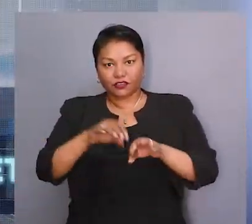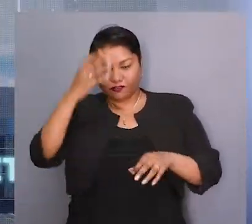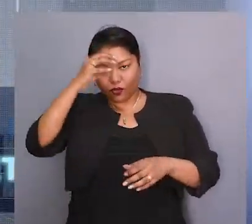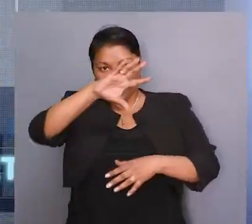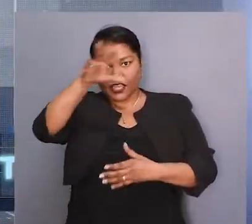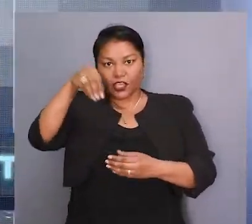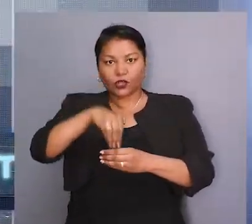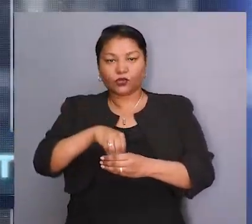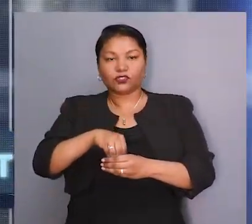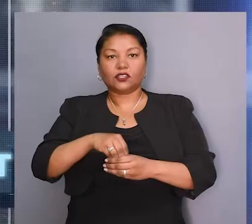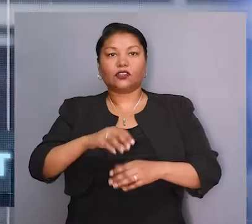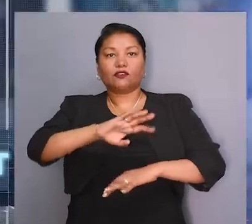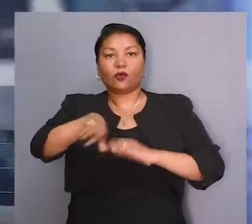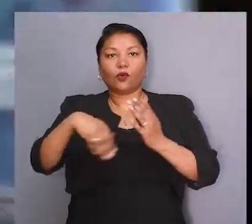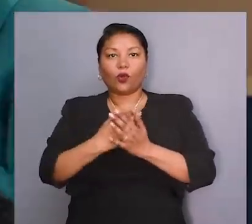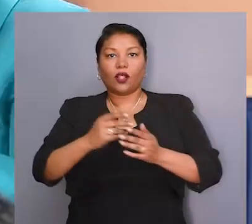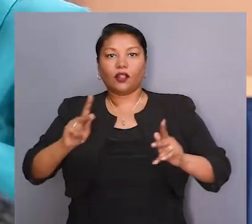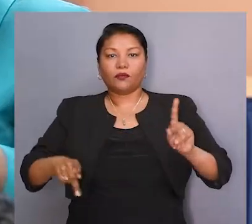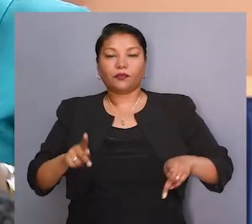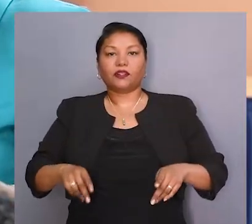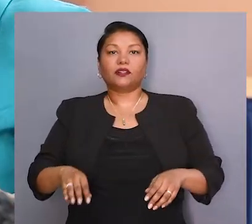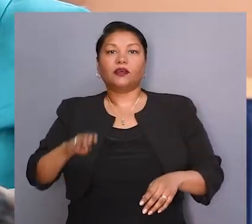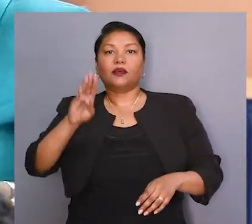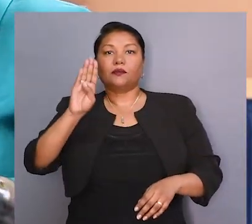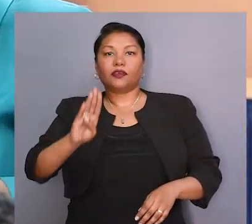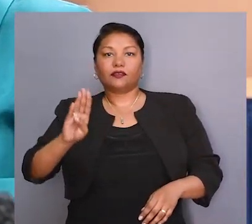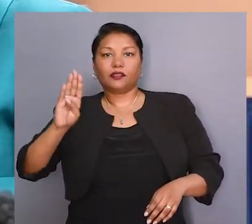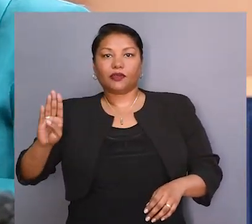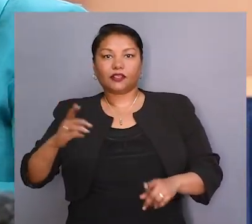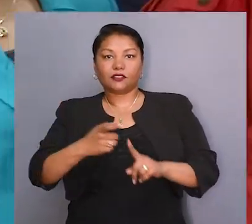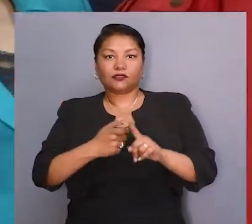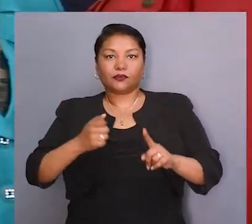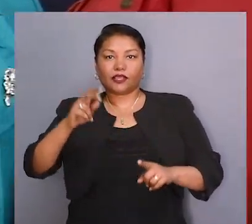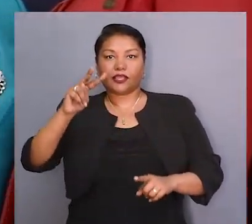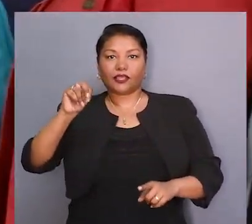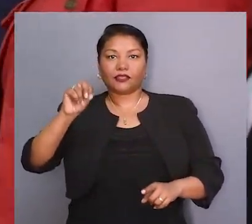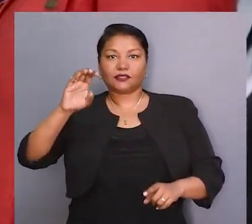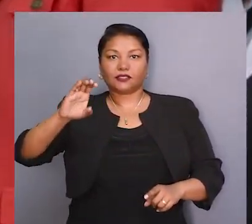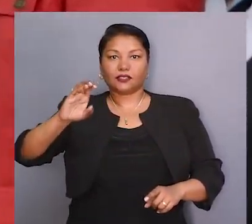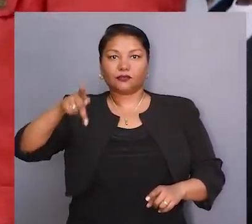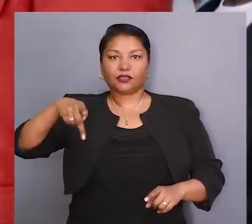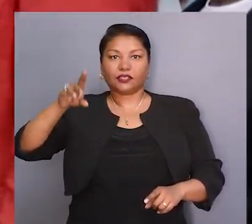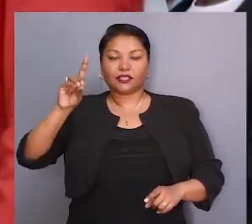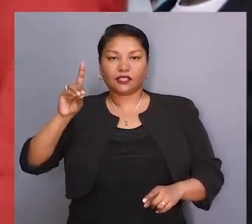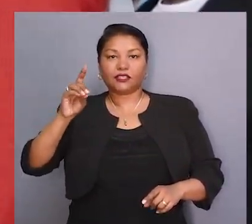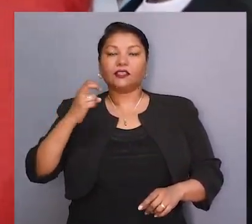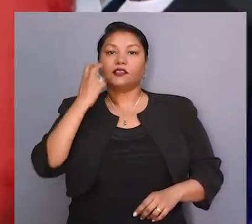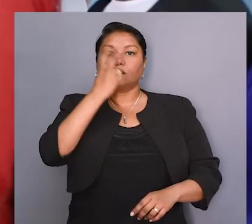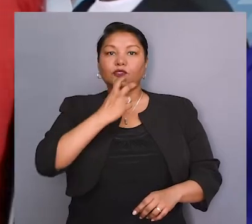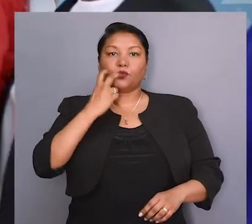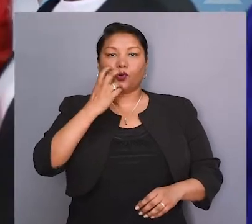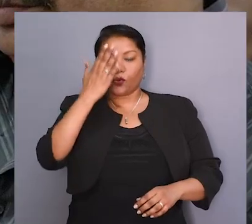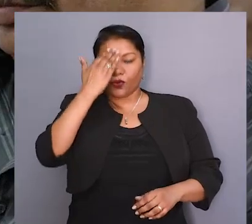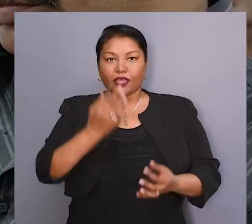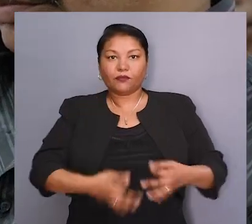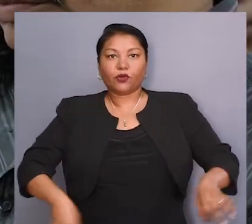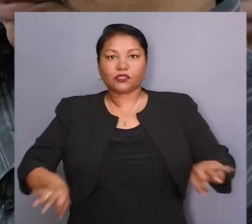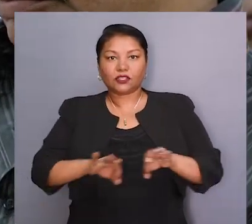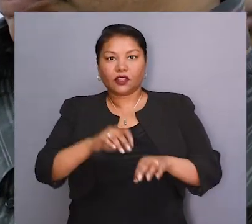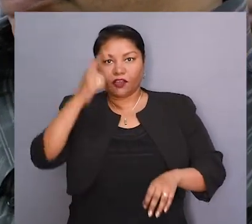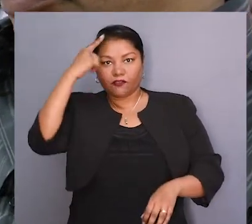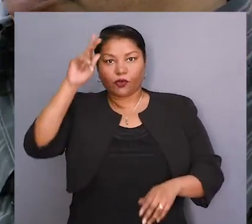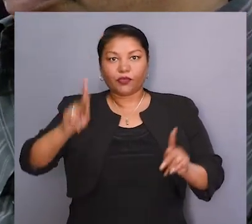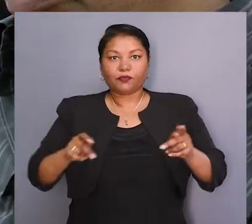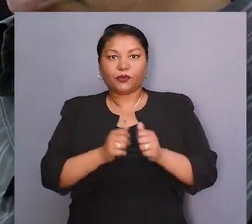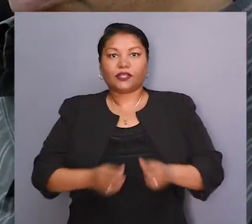inclusion. Dr. Beverly Beckles, CEO, National Center for Persons with Disabilities, and featured speaker at the launch